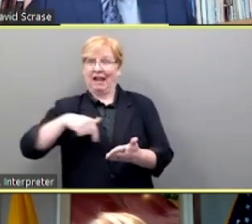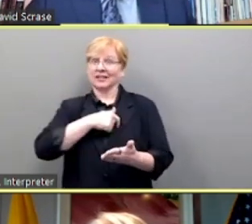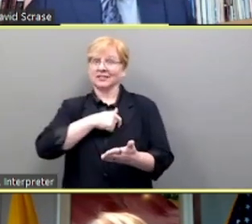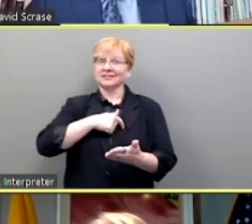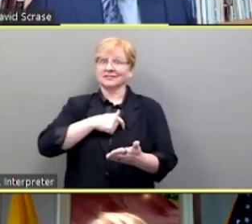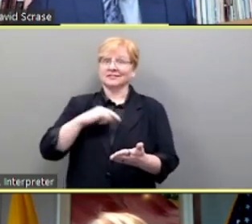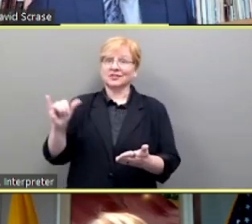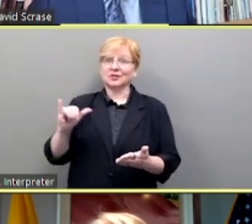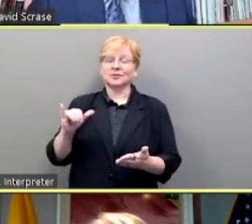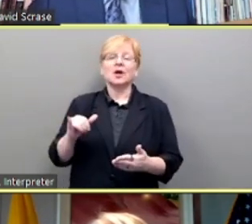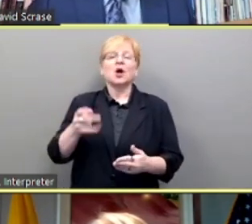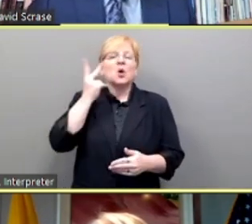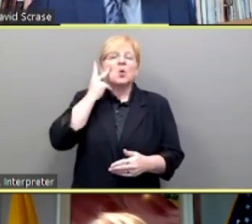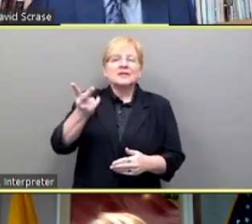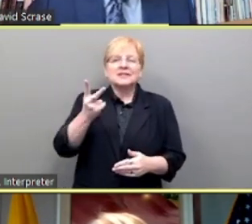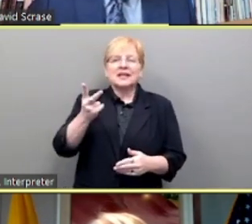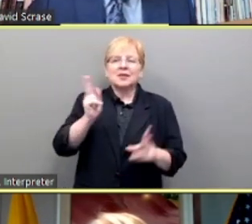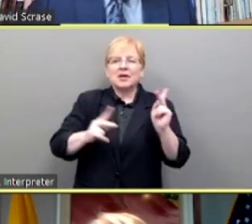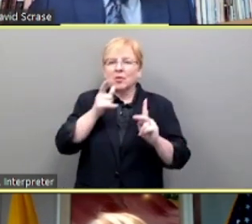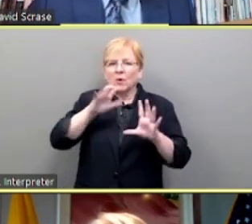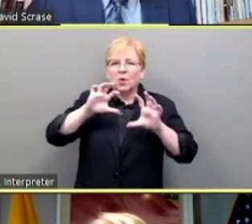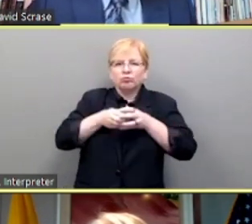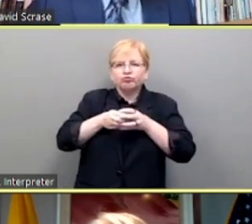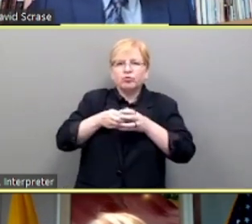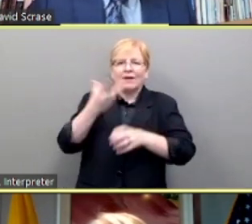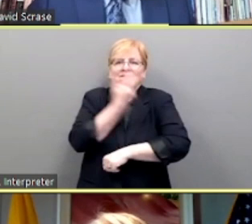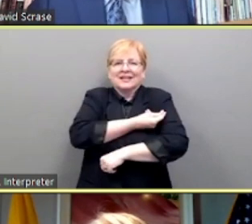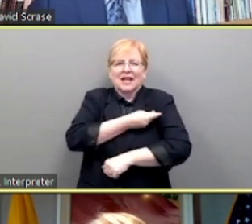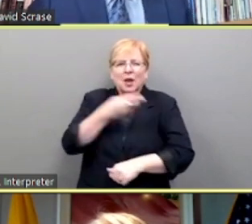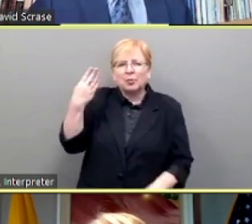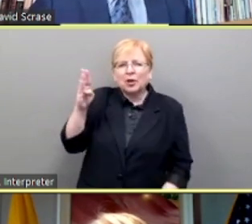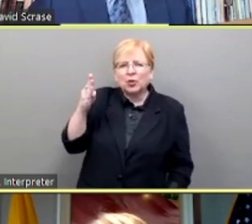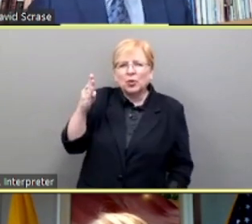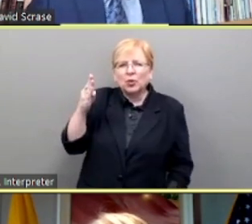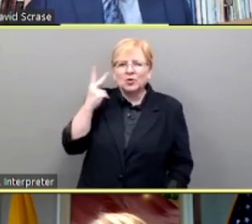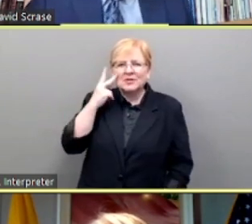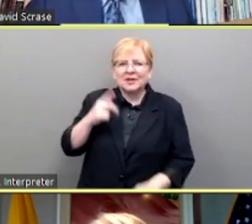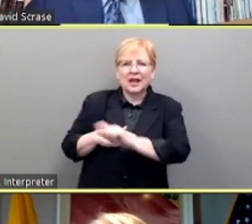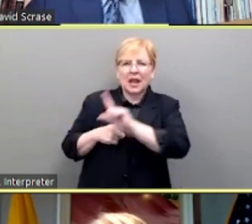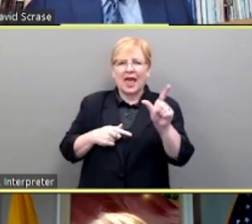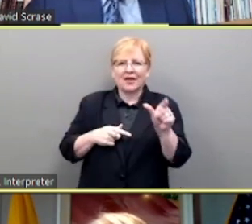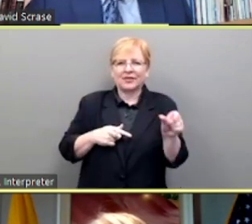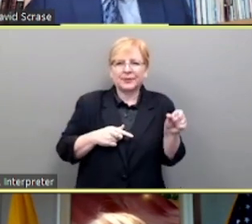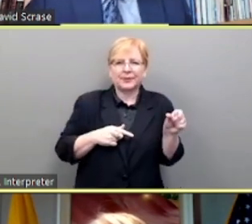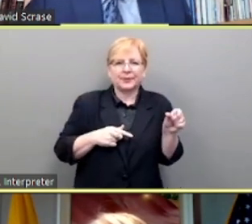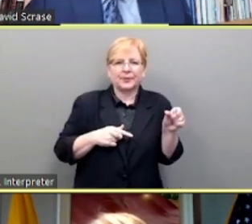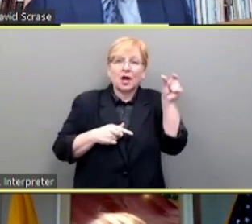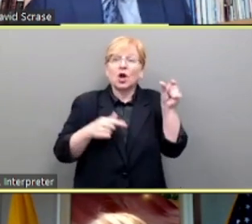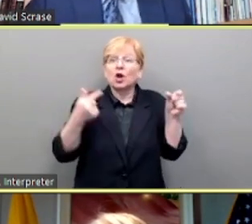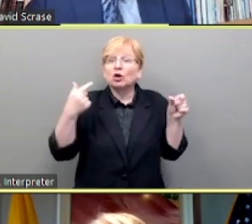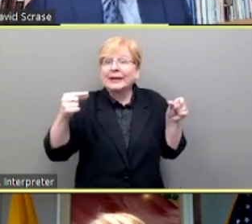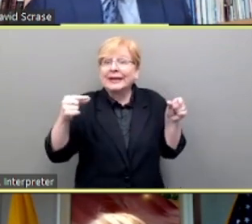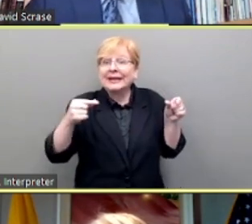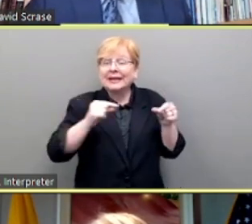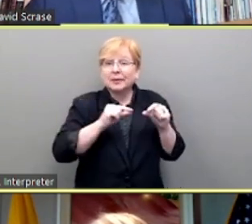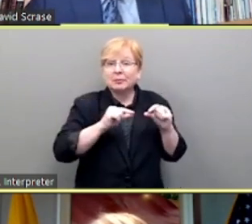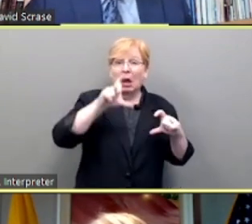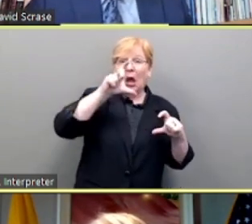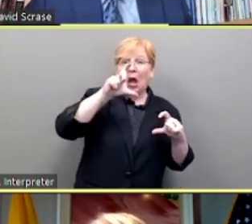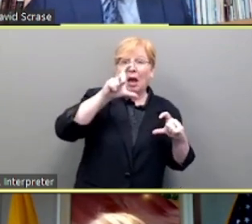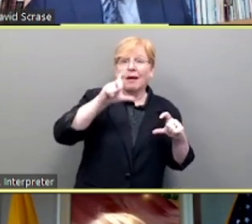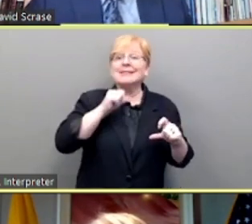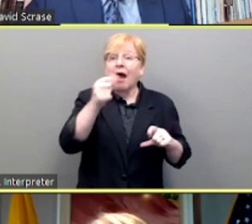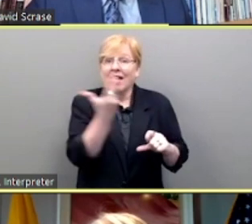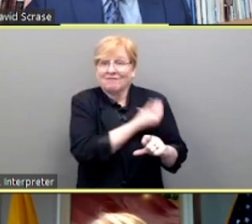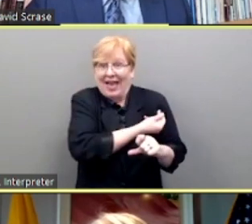vaccinated individuals, and that's that little blue bar over on the left, the green bar is cases in unvaccinated people over